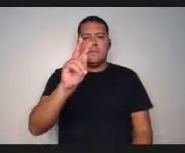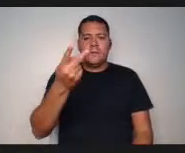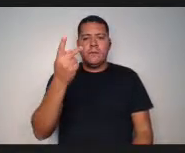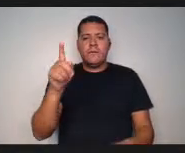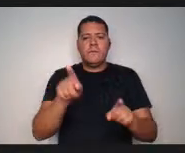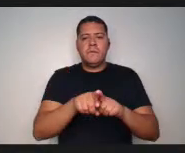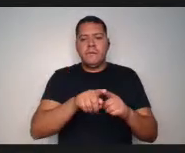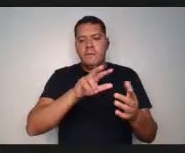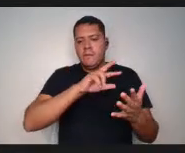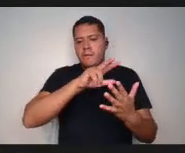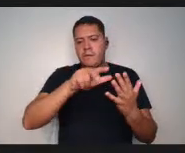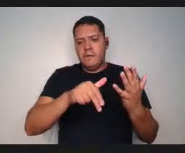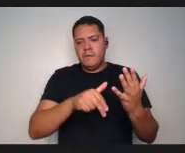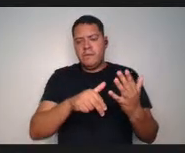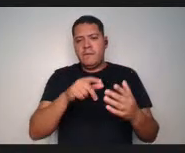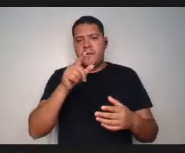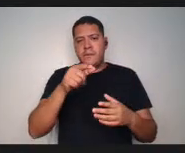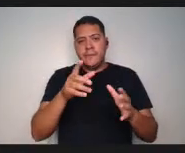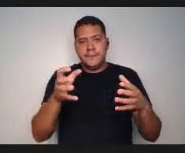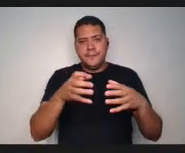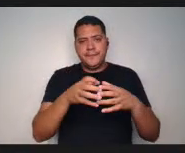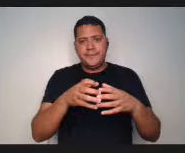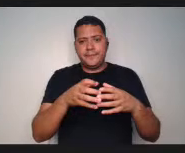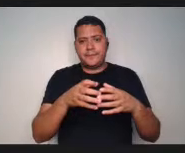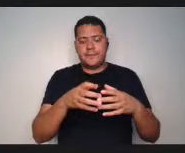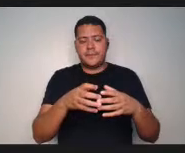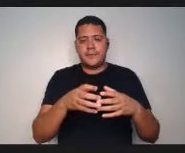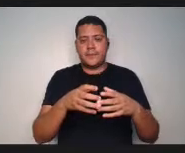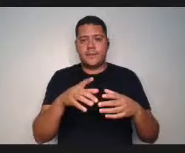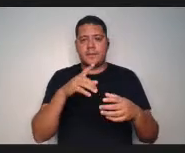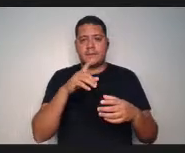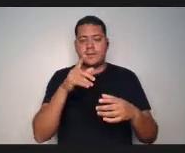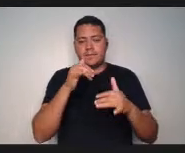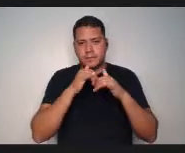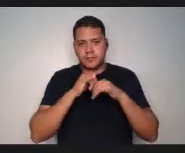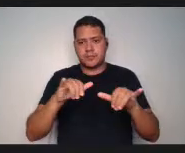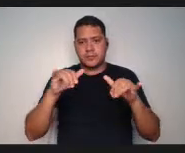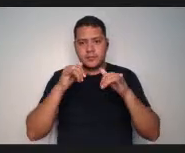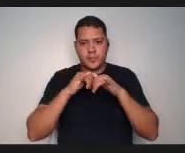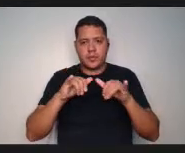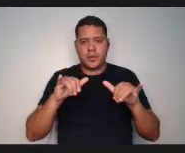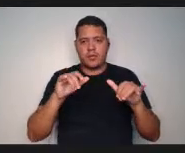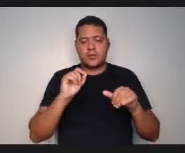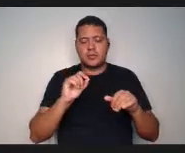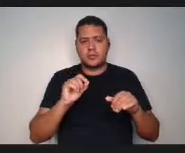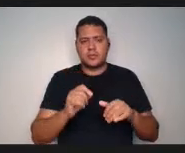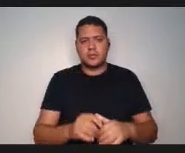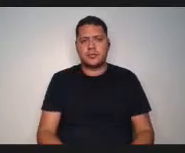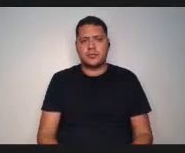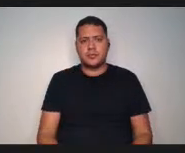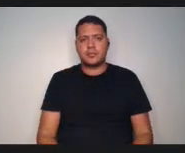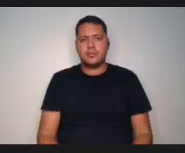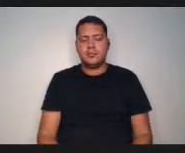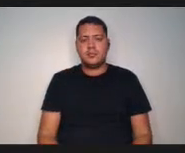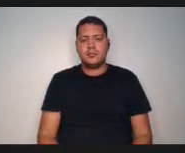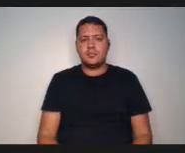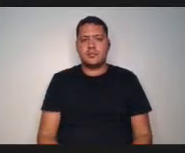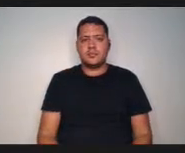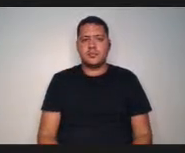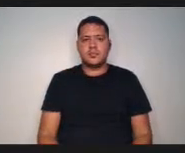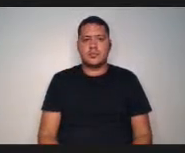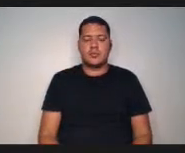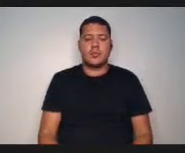to management, to employees and unions, a continual improvement process. They compared work stresses